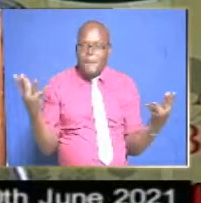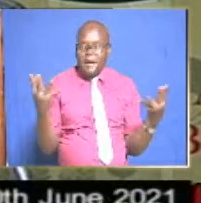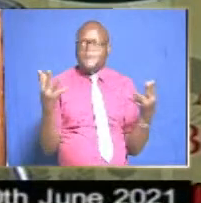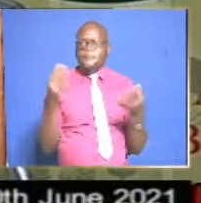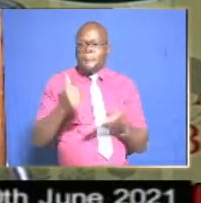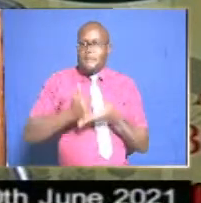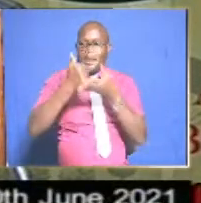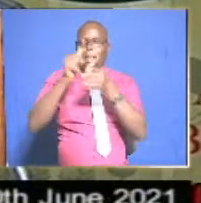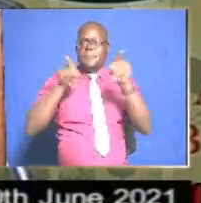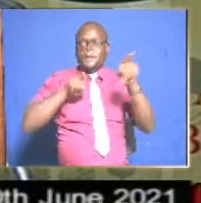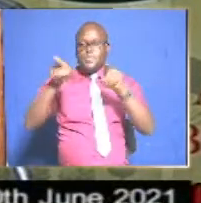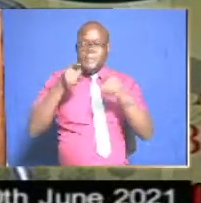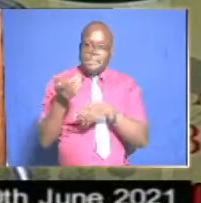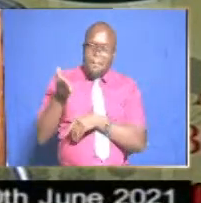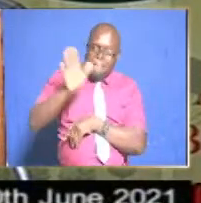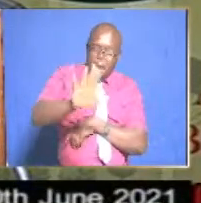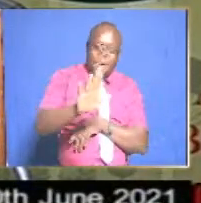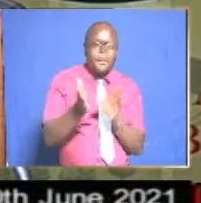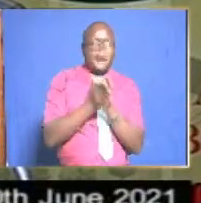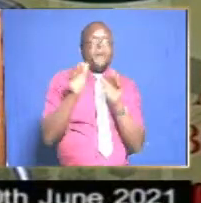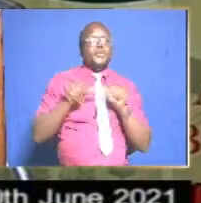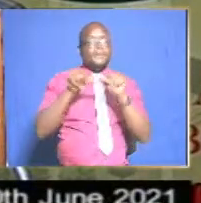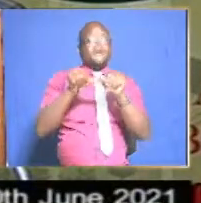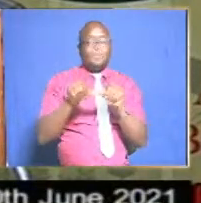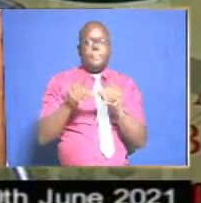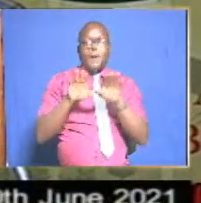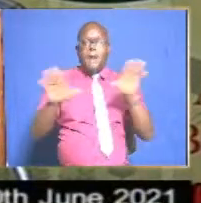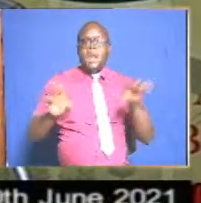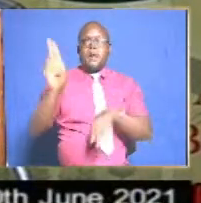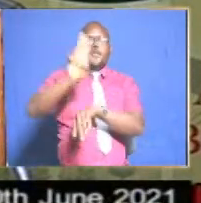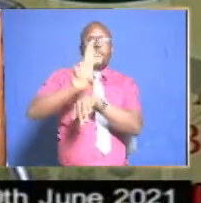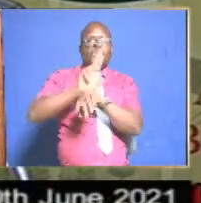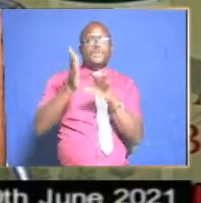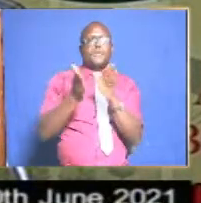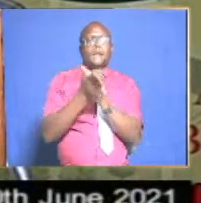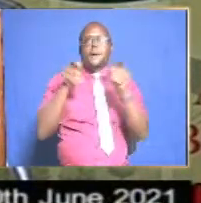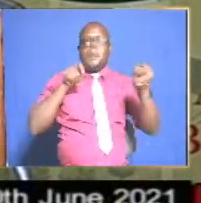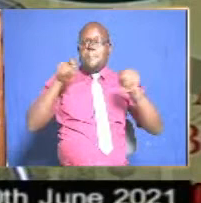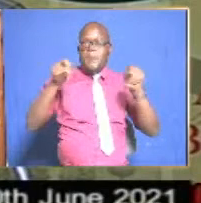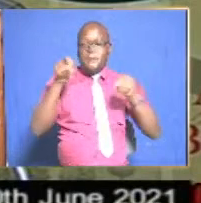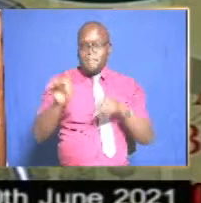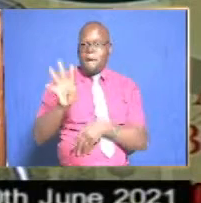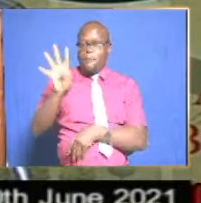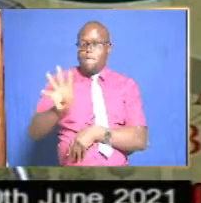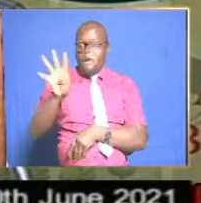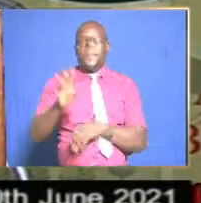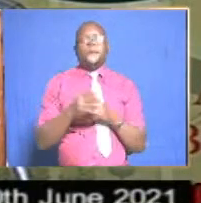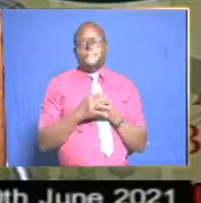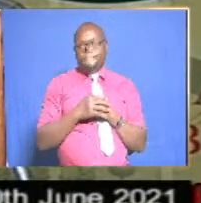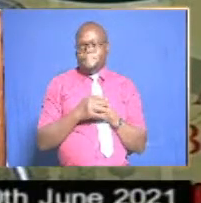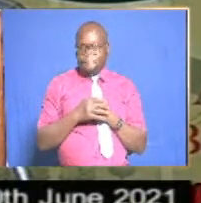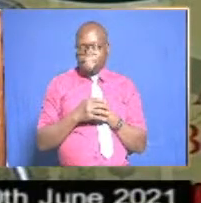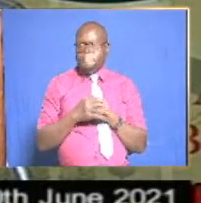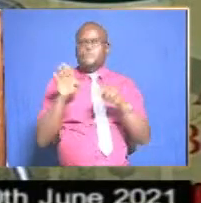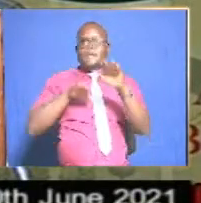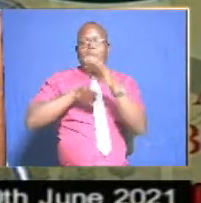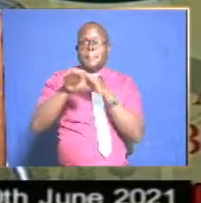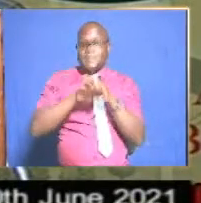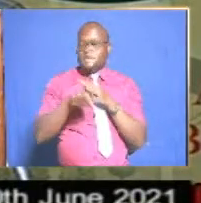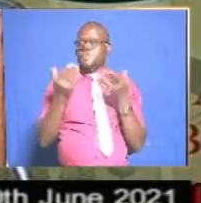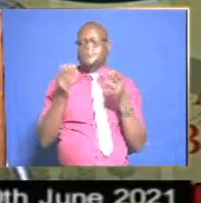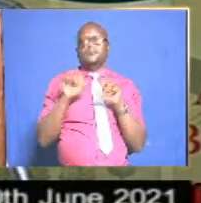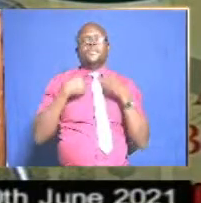stimulating tourism recovery, and sustainable land use and management. Fourth, expand access to quality social